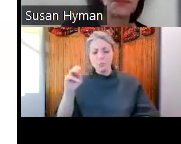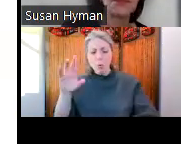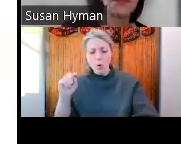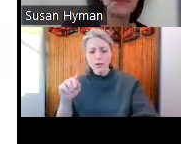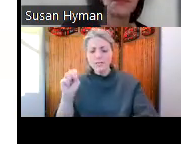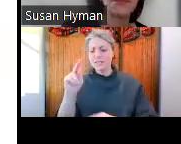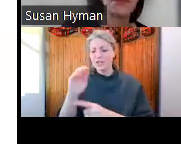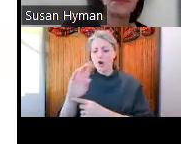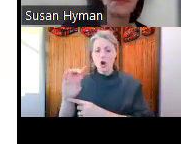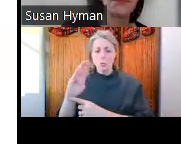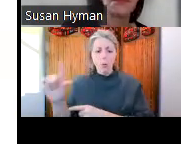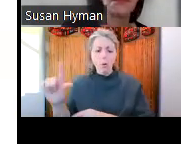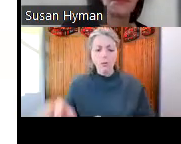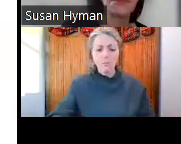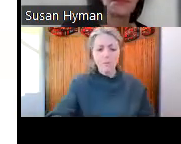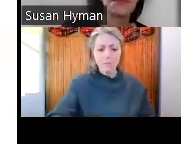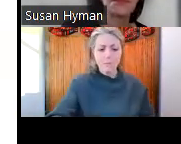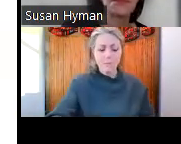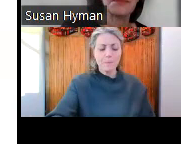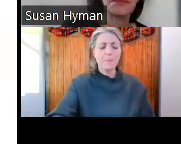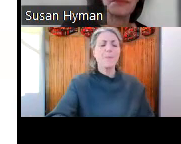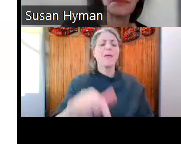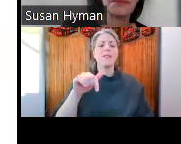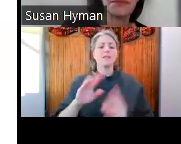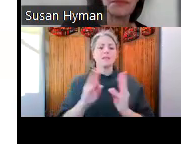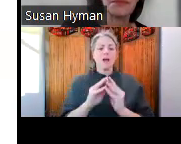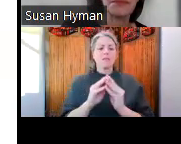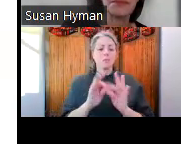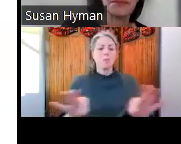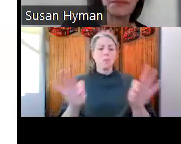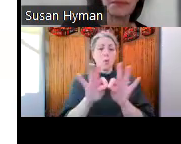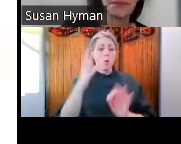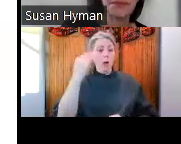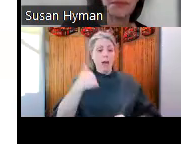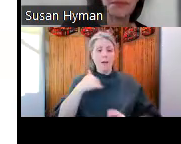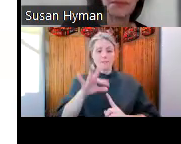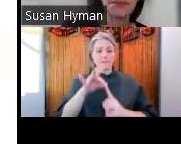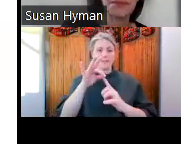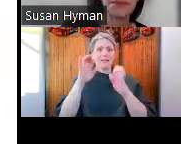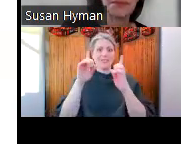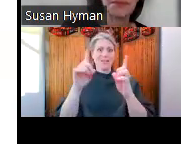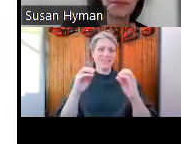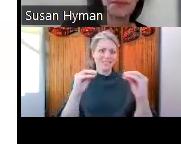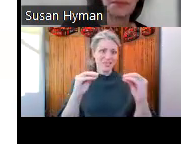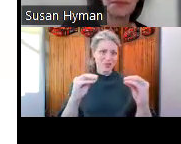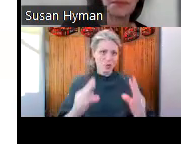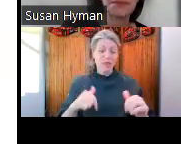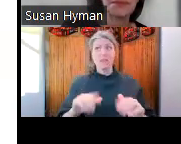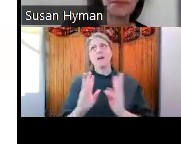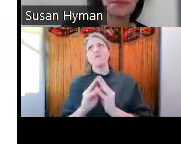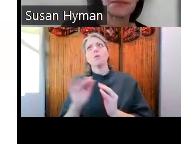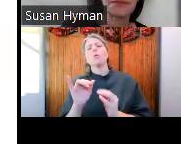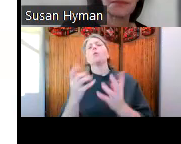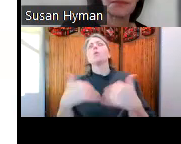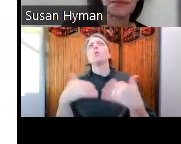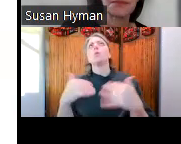This conference is so important to me because I am currently a special education teacher. This conference was also so important to my